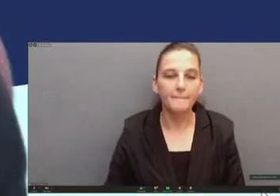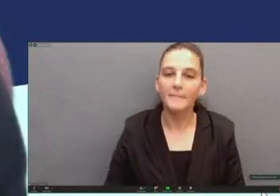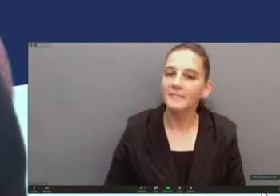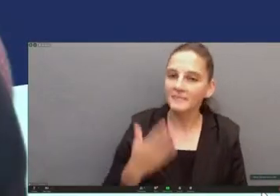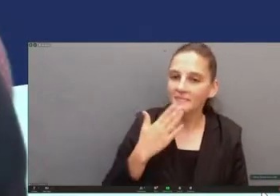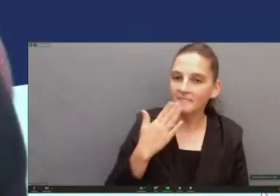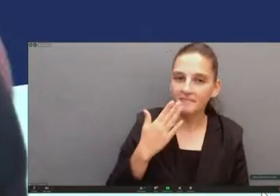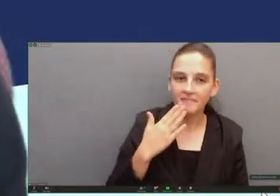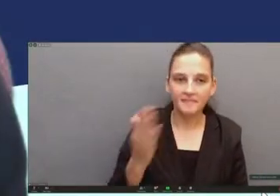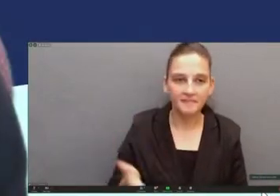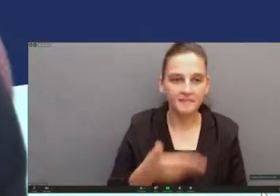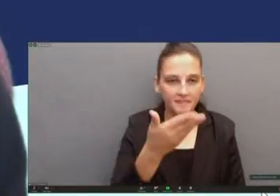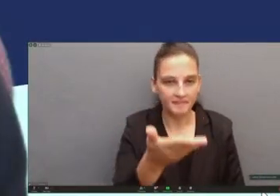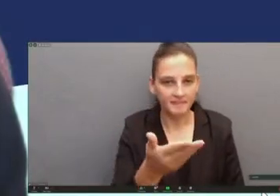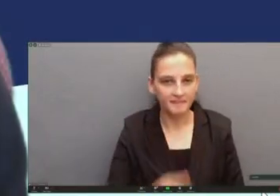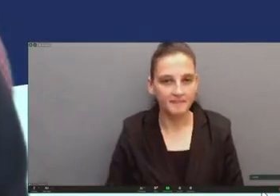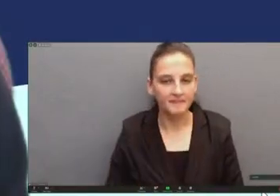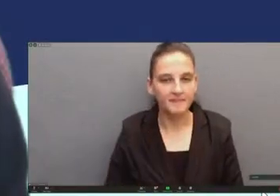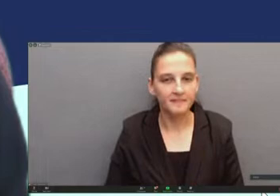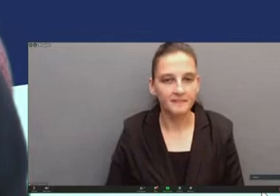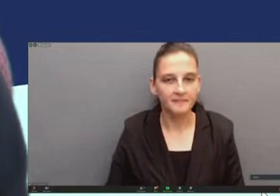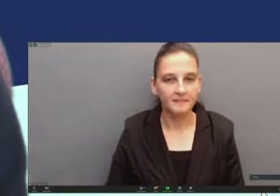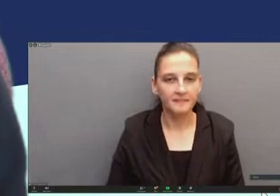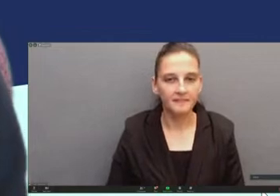Mr. Imperato, please.